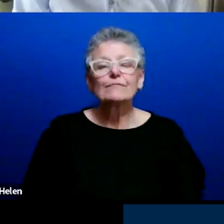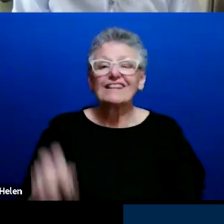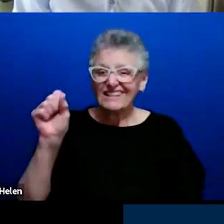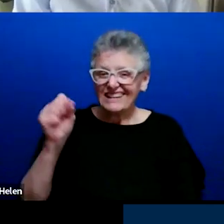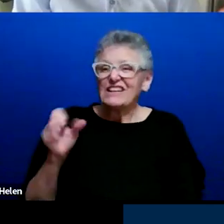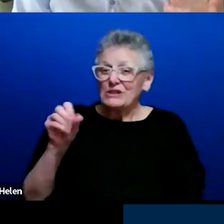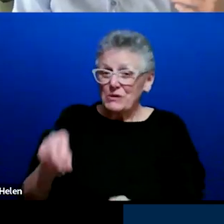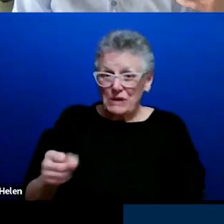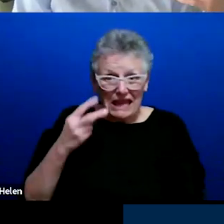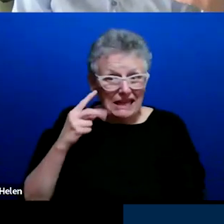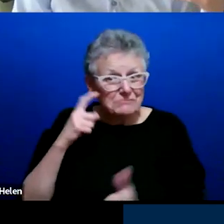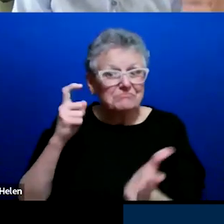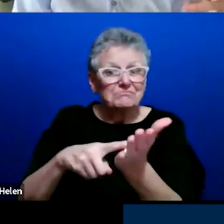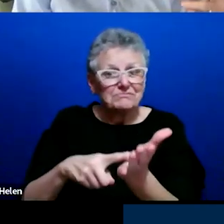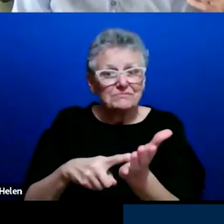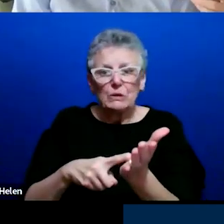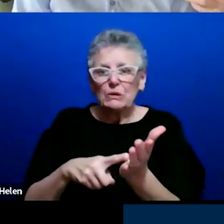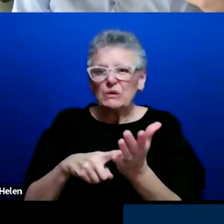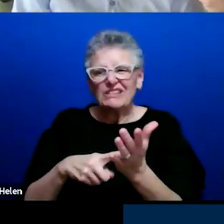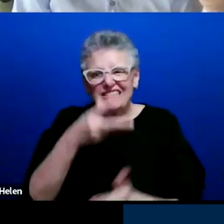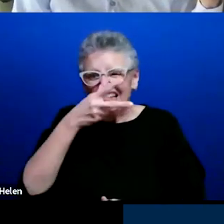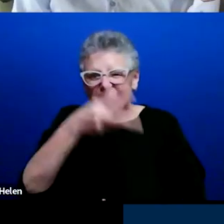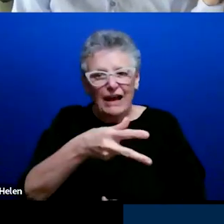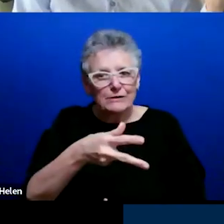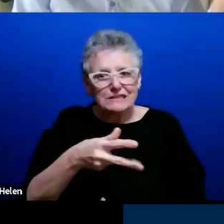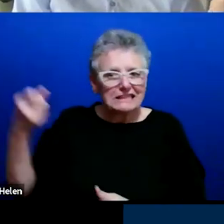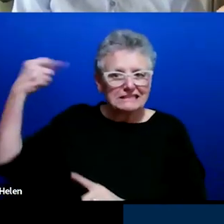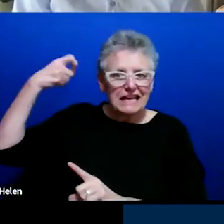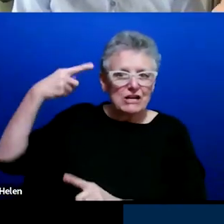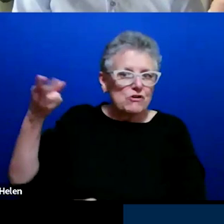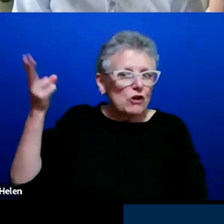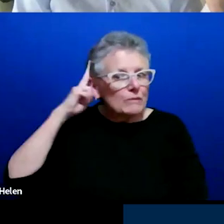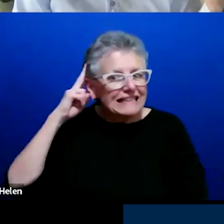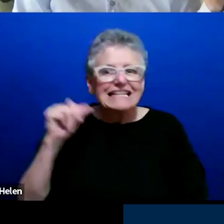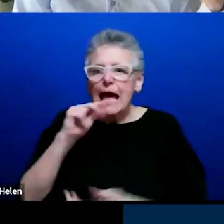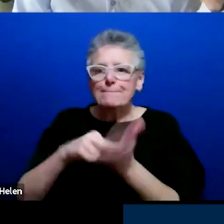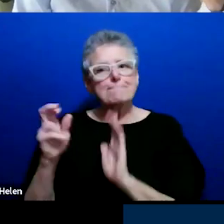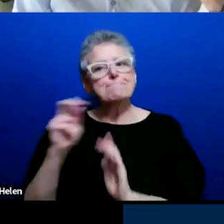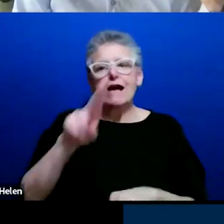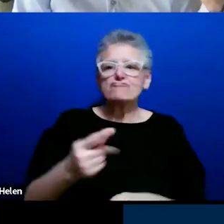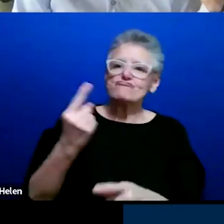Yeah, so you can see that it's an impoverished signal. Cochlear implants do not restore